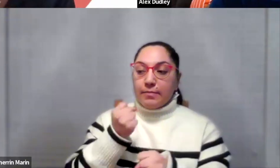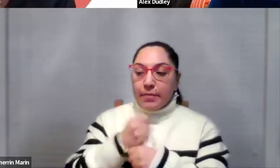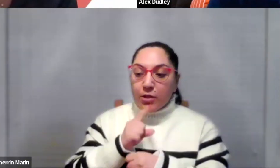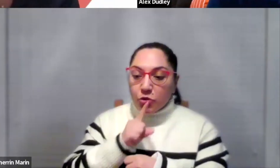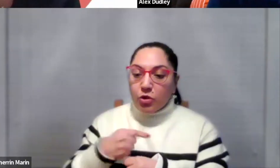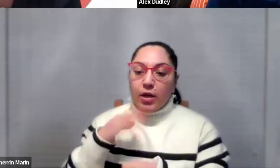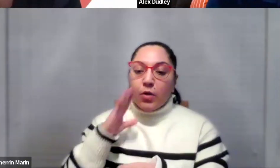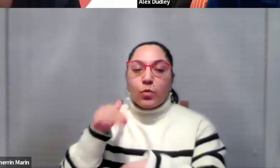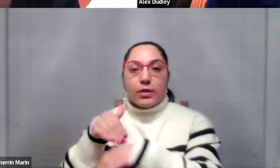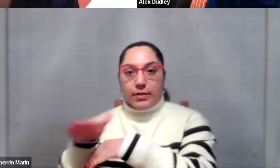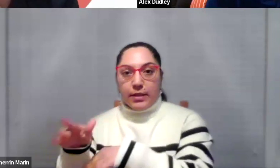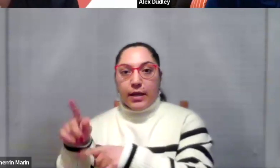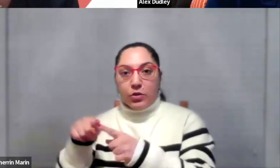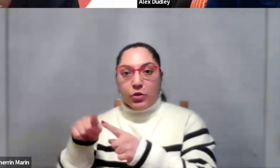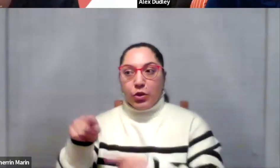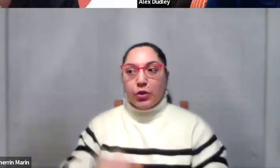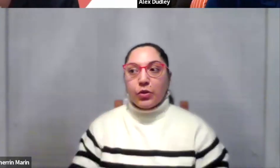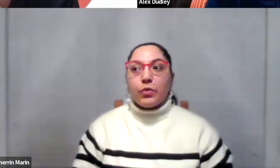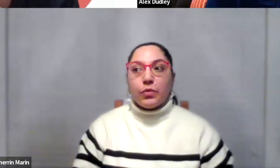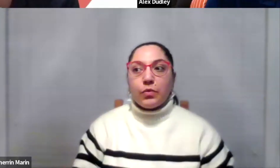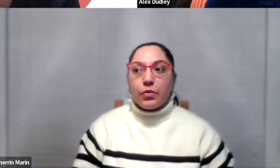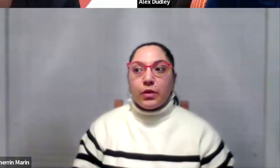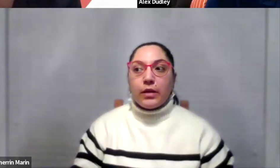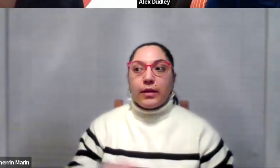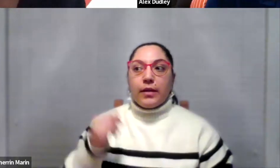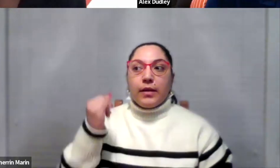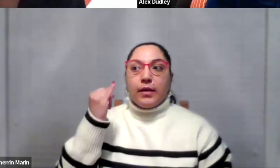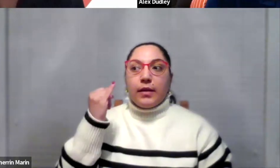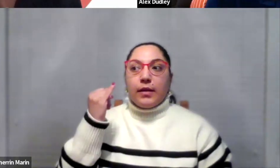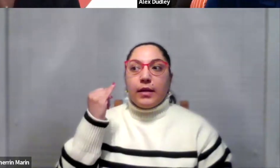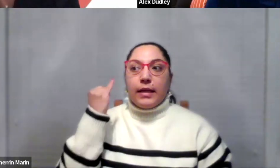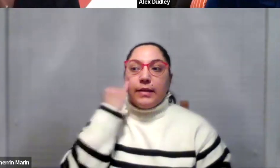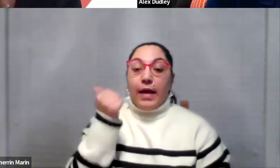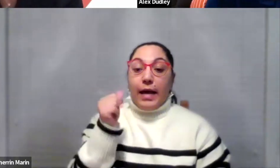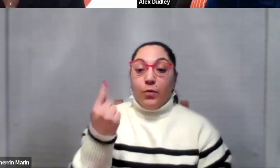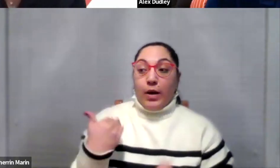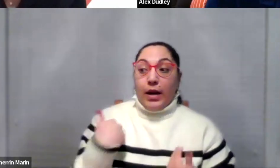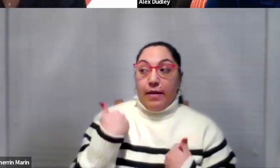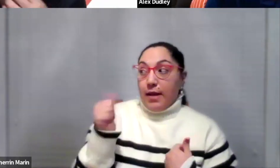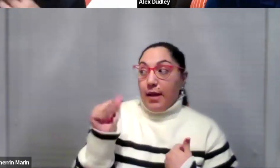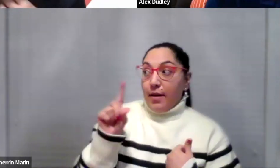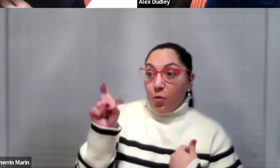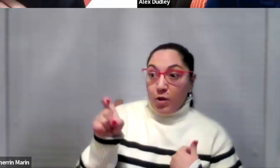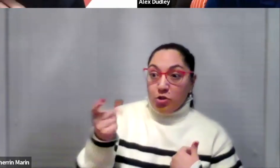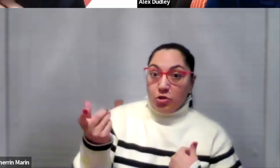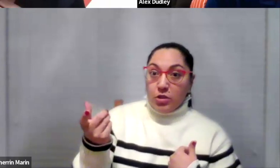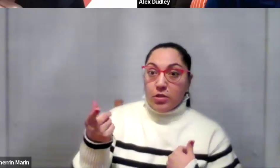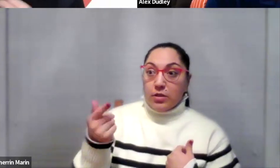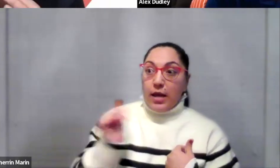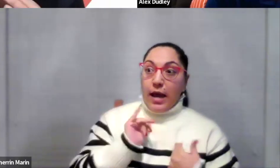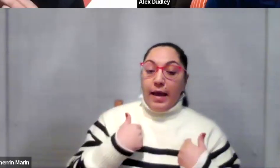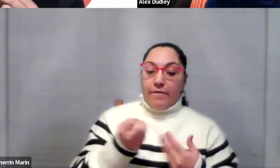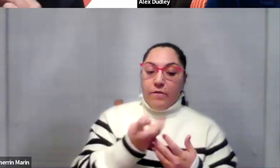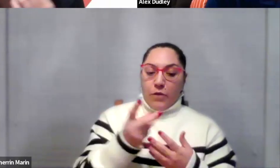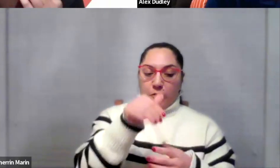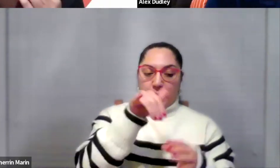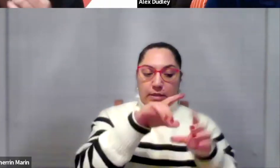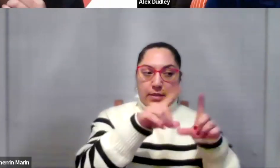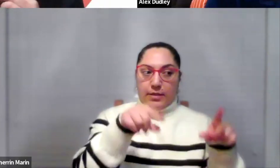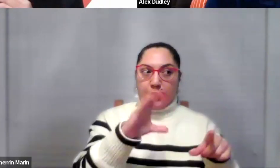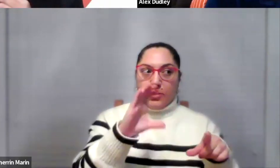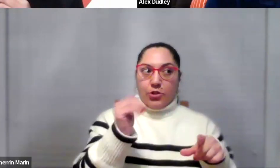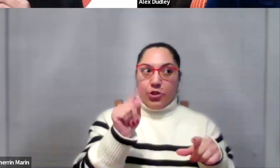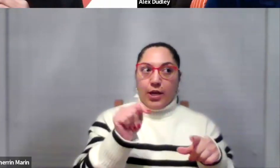email. That way I can send it out. And then if anybody has any questions, I have a few in the chat, but we